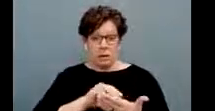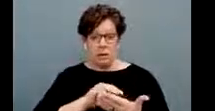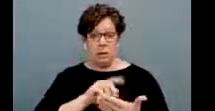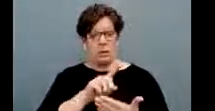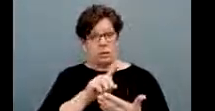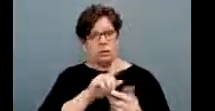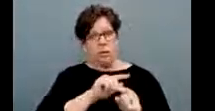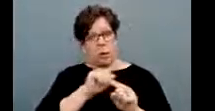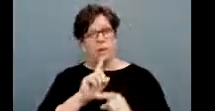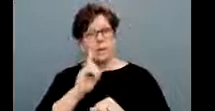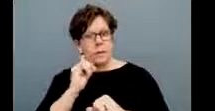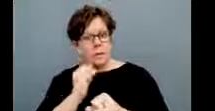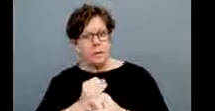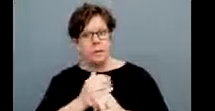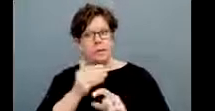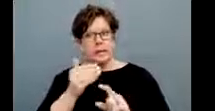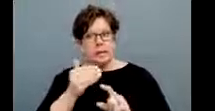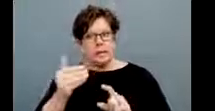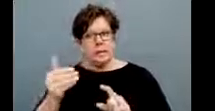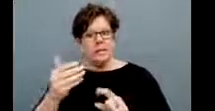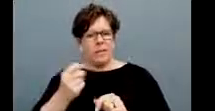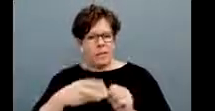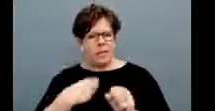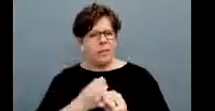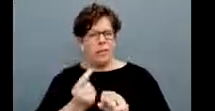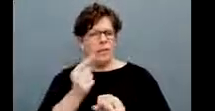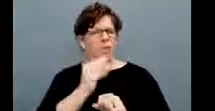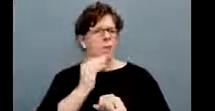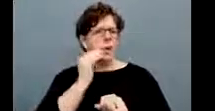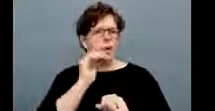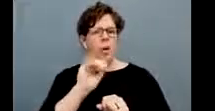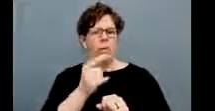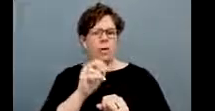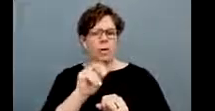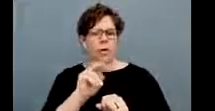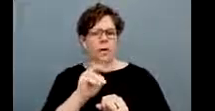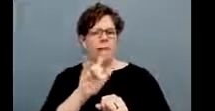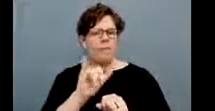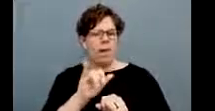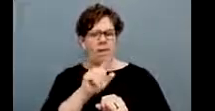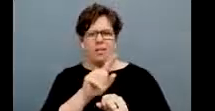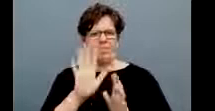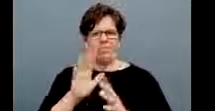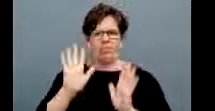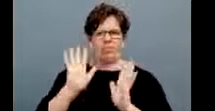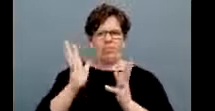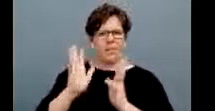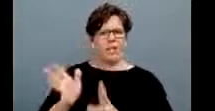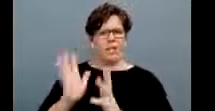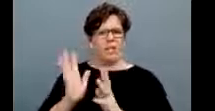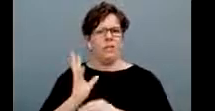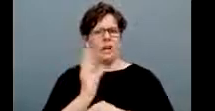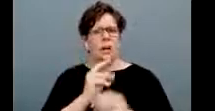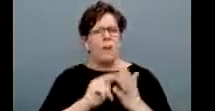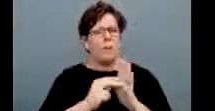the Idaho School, James returned home to Garden Valley and presumably never learned to read, write, speak, or use formal